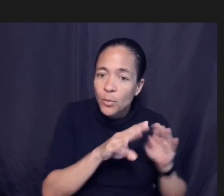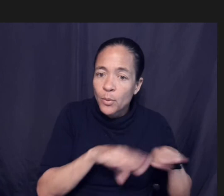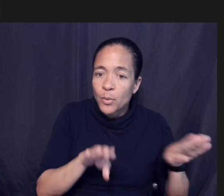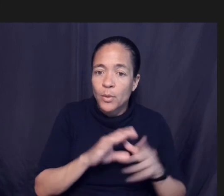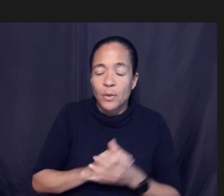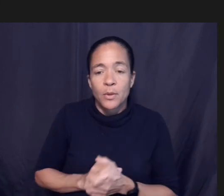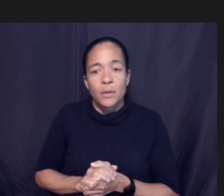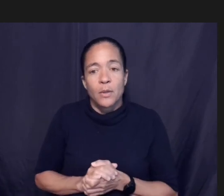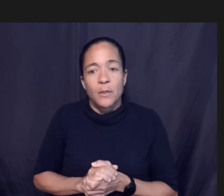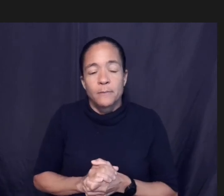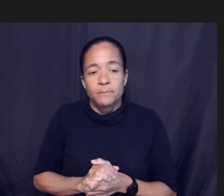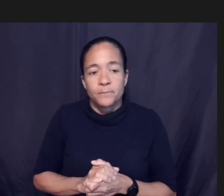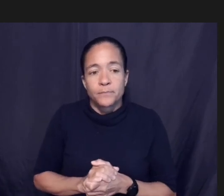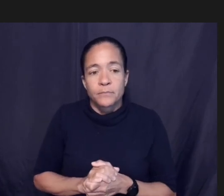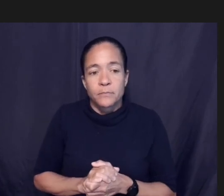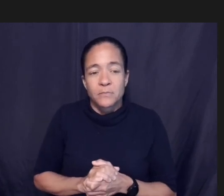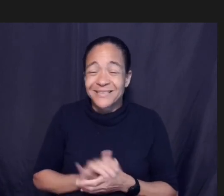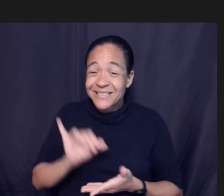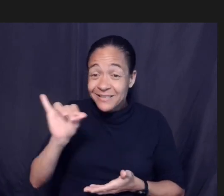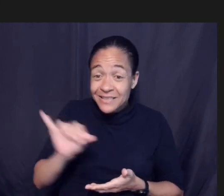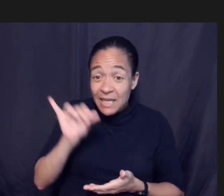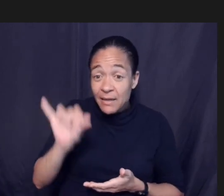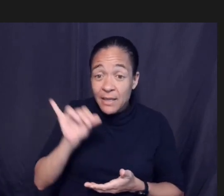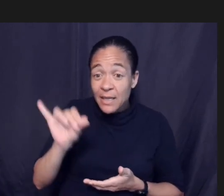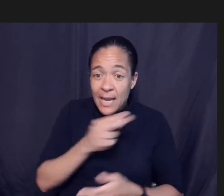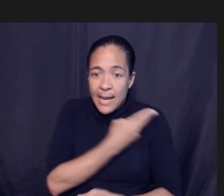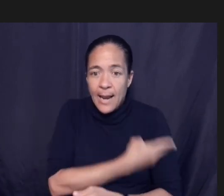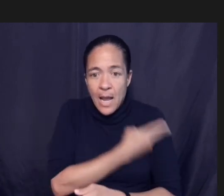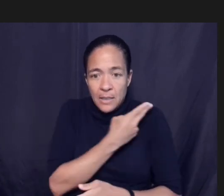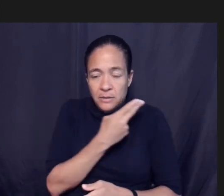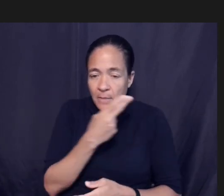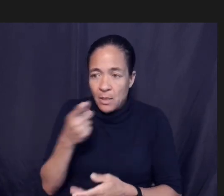And like, yeah, the hospital stays can be almost